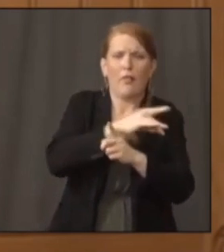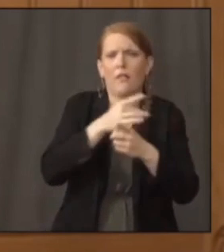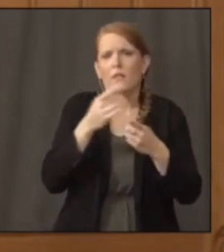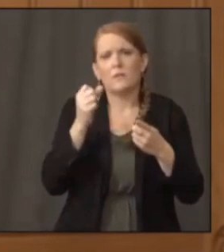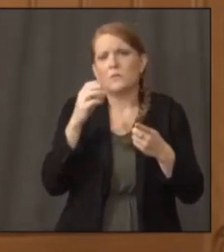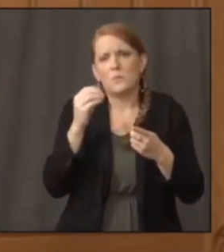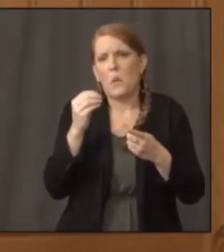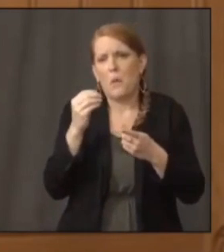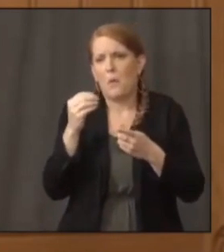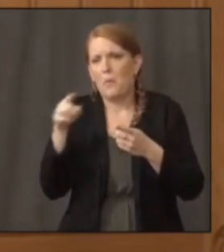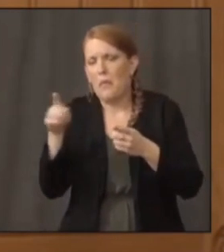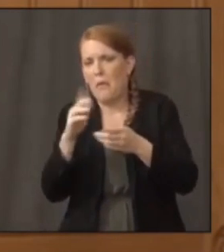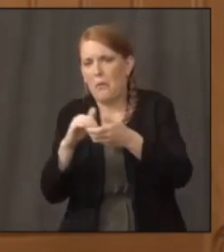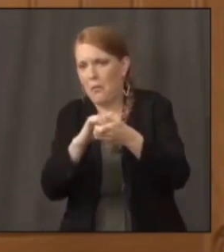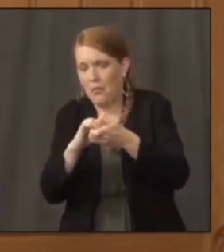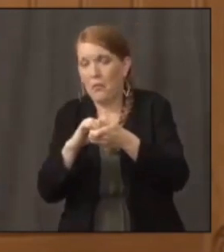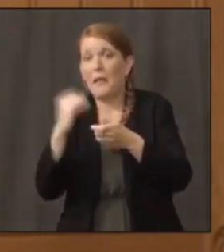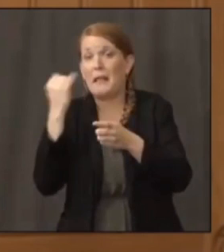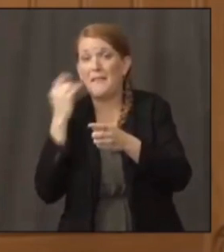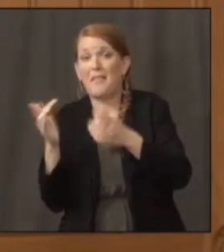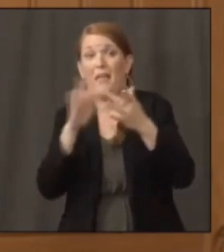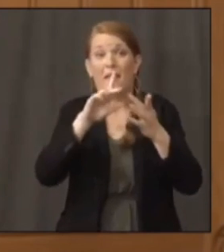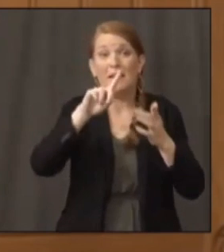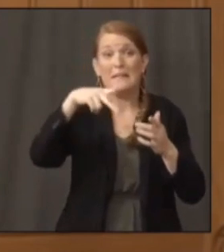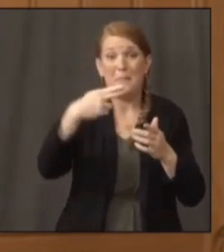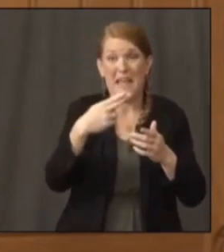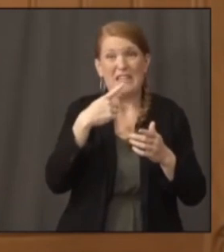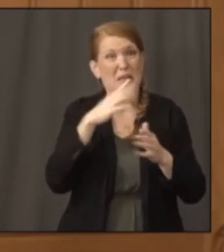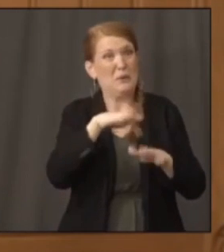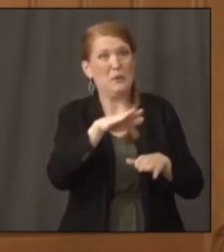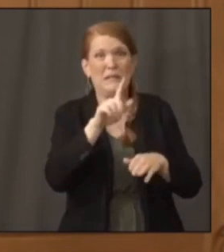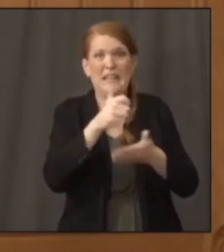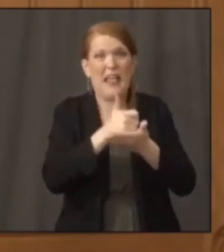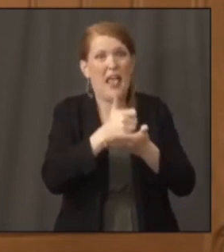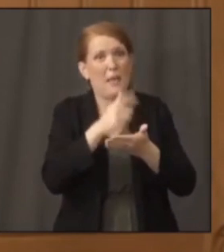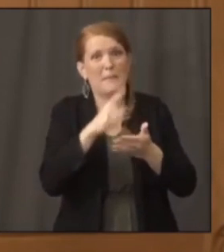resources are needed, then we'll bring in additional resources.